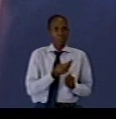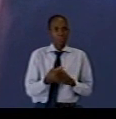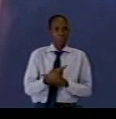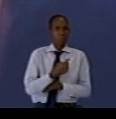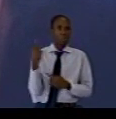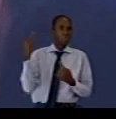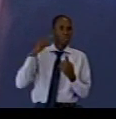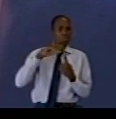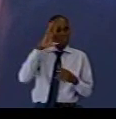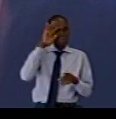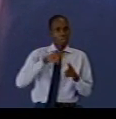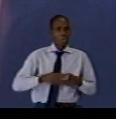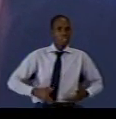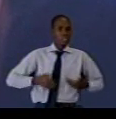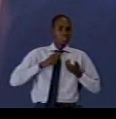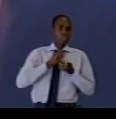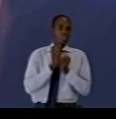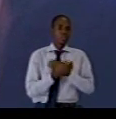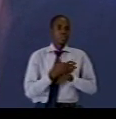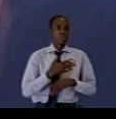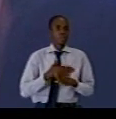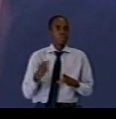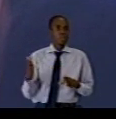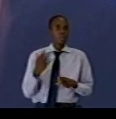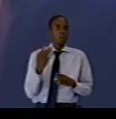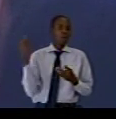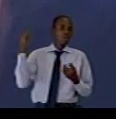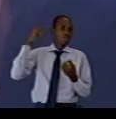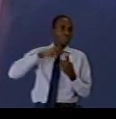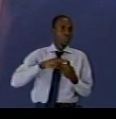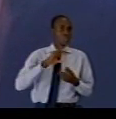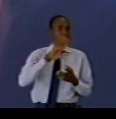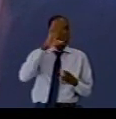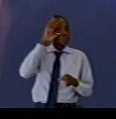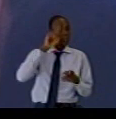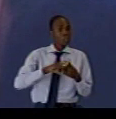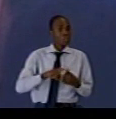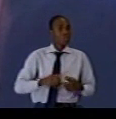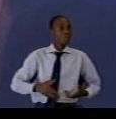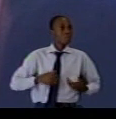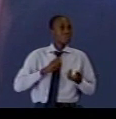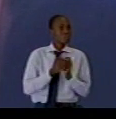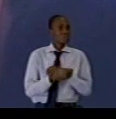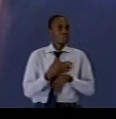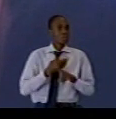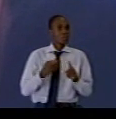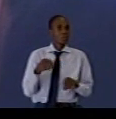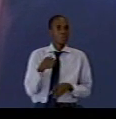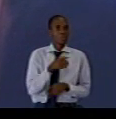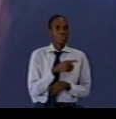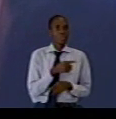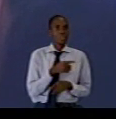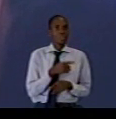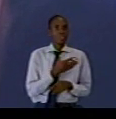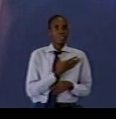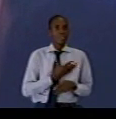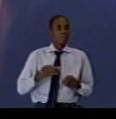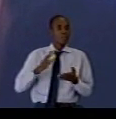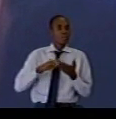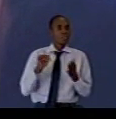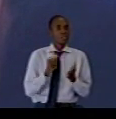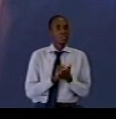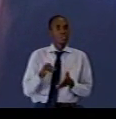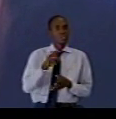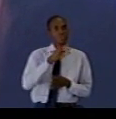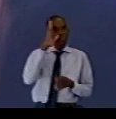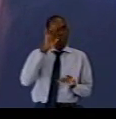thy brother's fury turn away, until thy brother's anger turn away from thee, and he forget that which thou hast done to